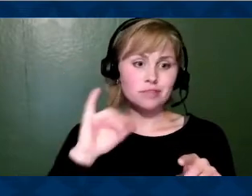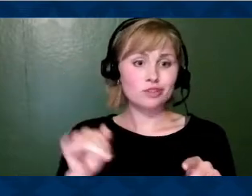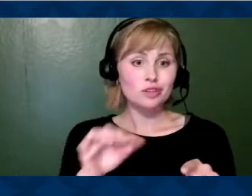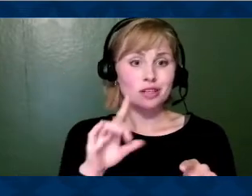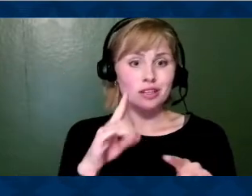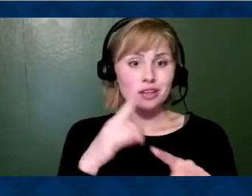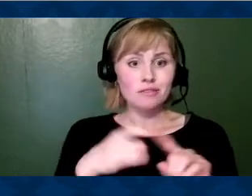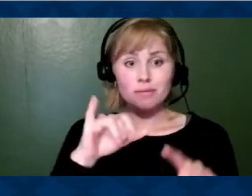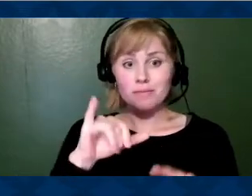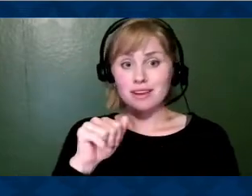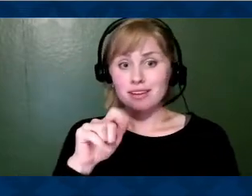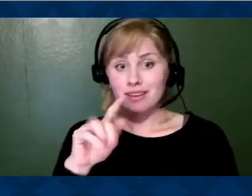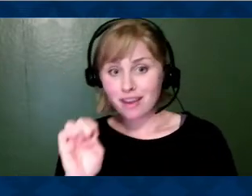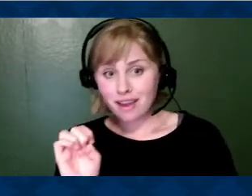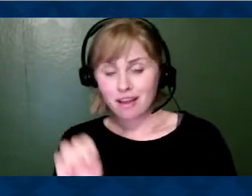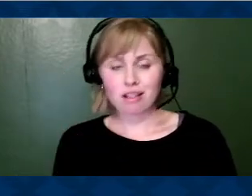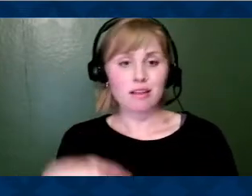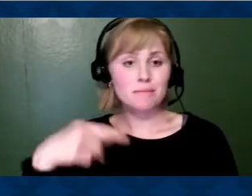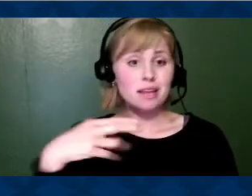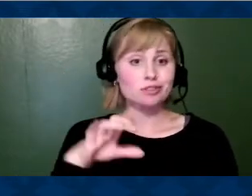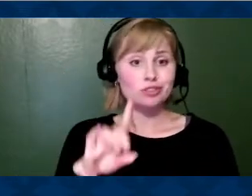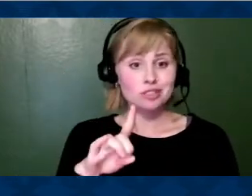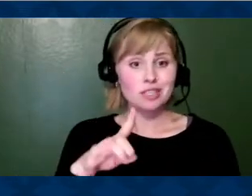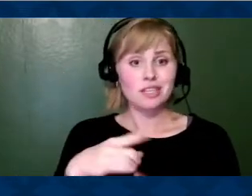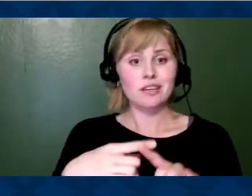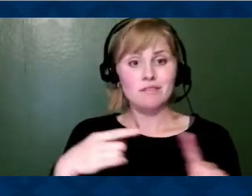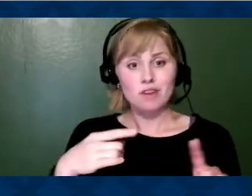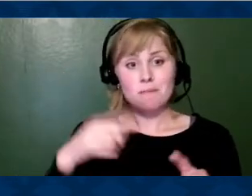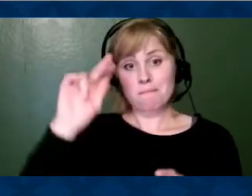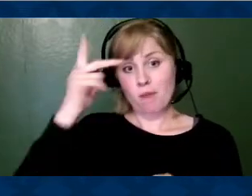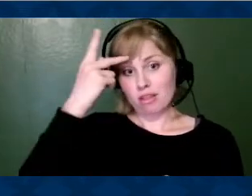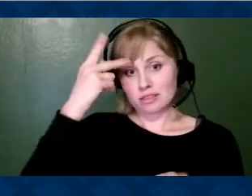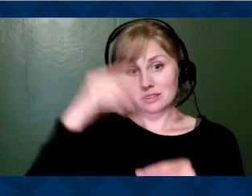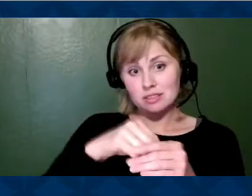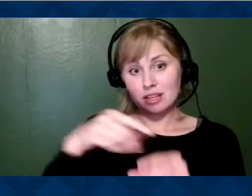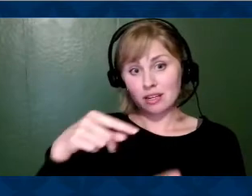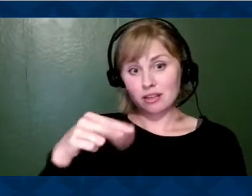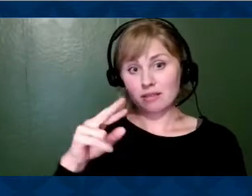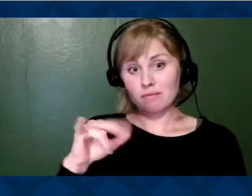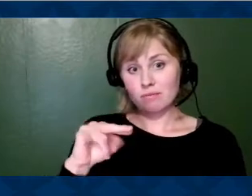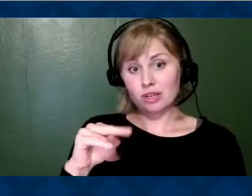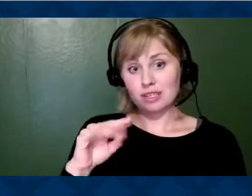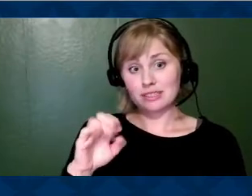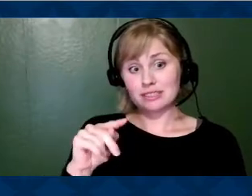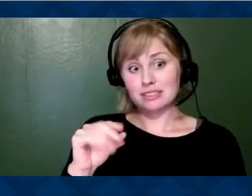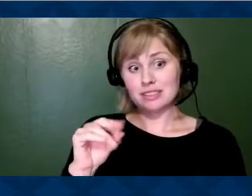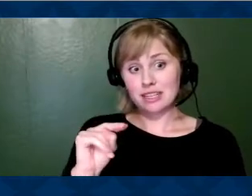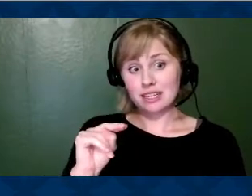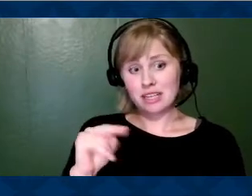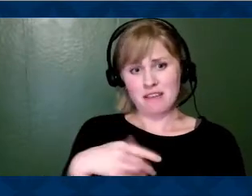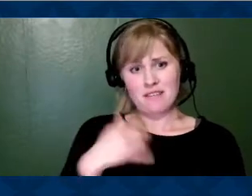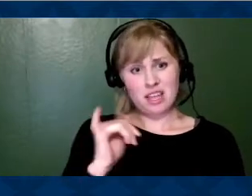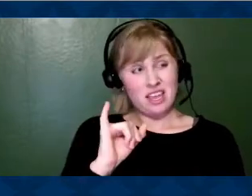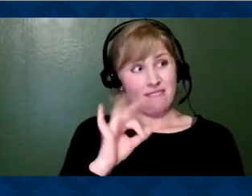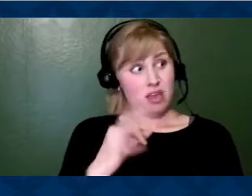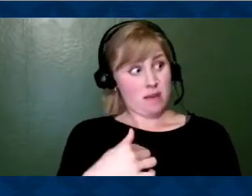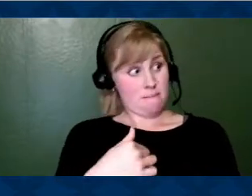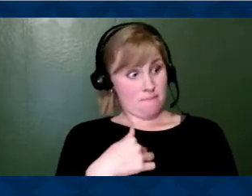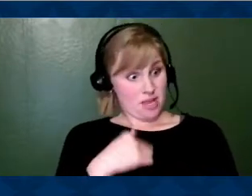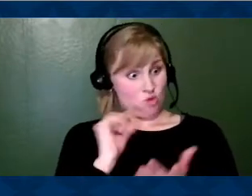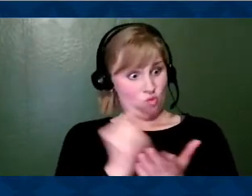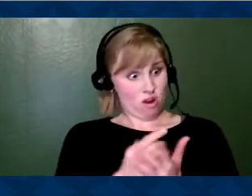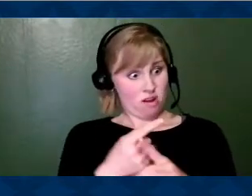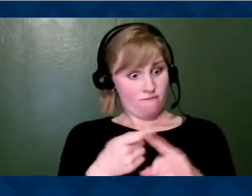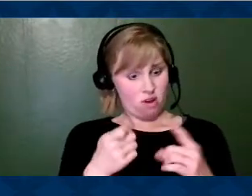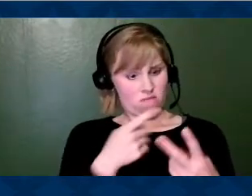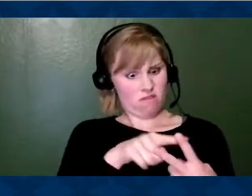a PhD in politics from Princeton. And I feel like if I had degrees from those places, I would be very insufferable. But